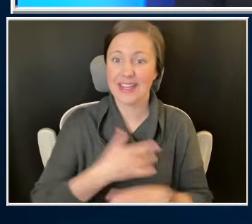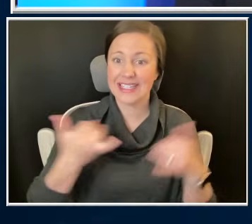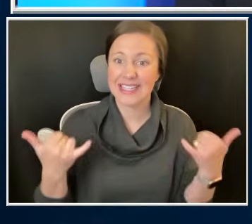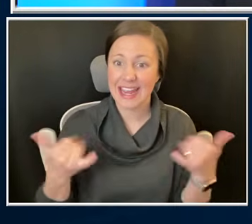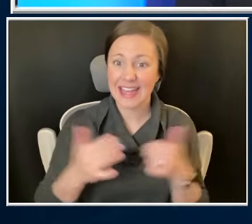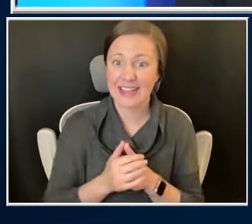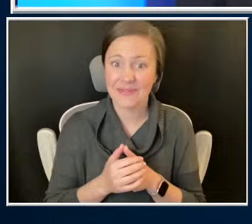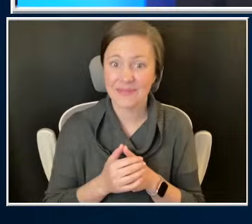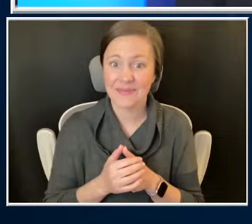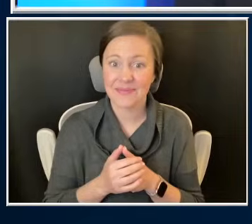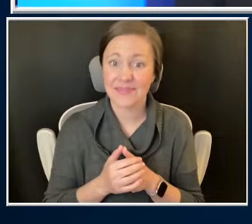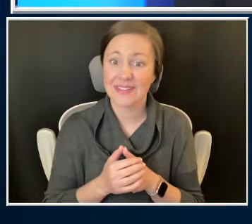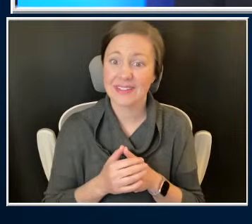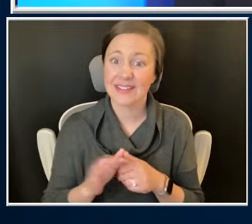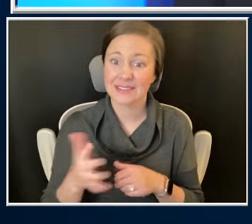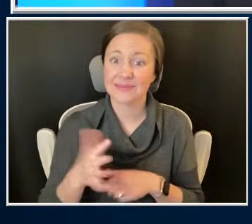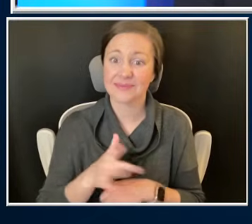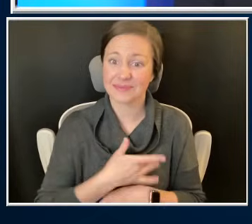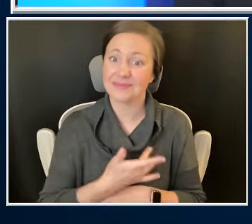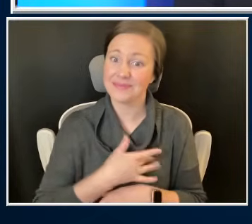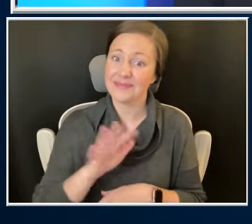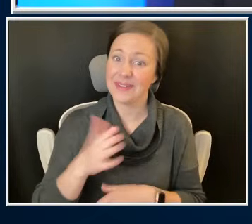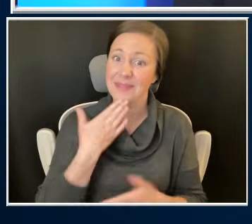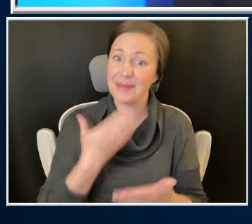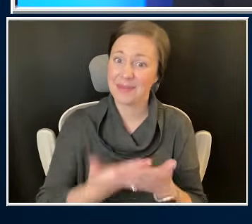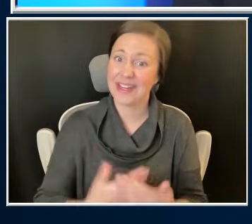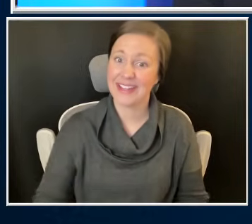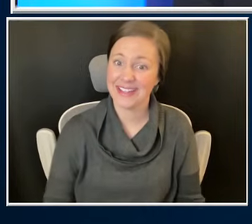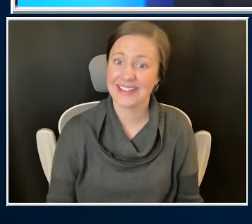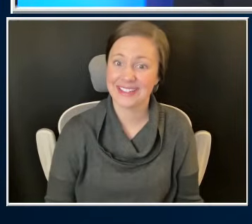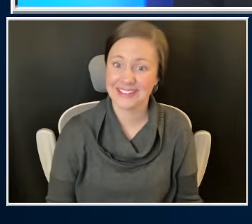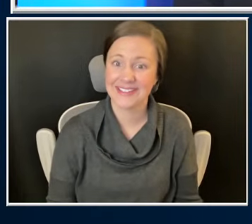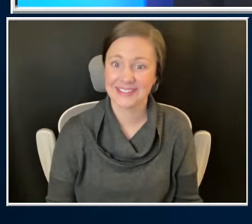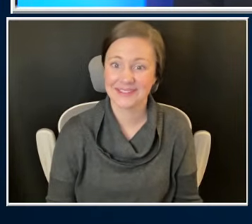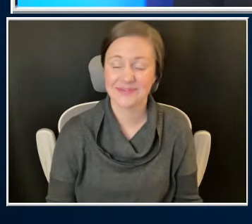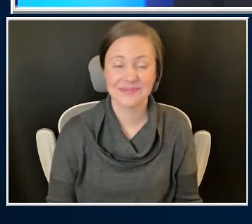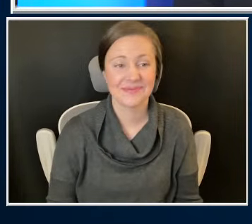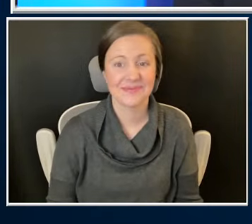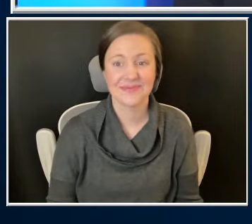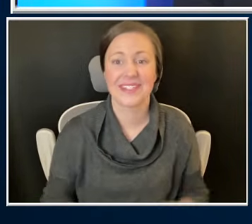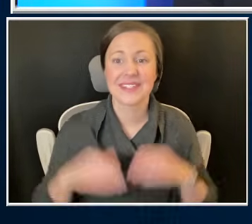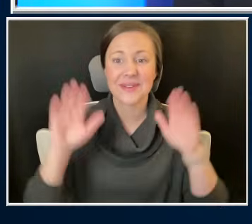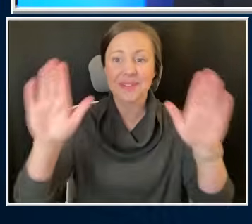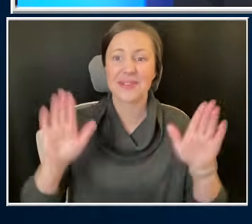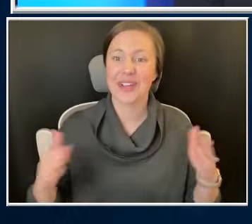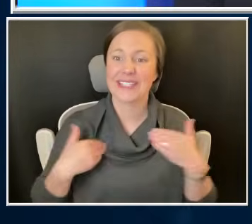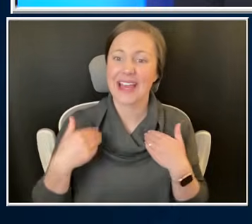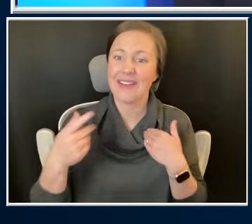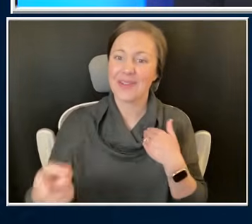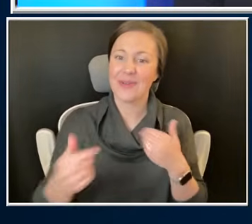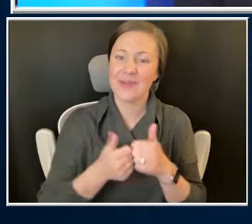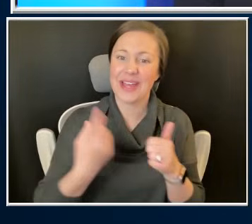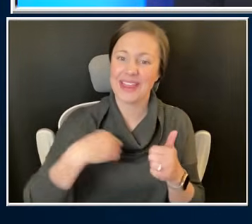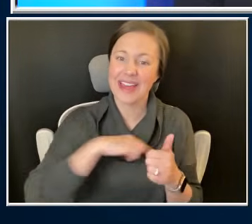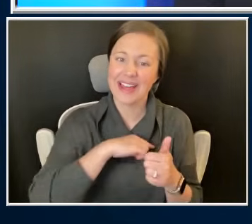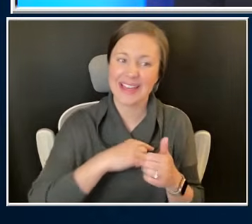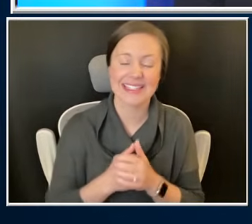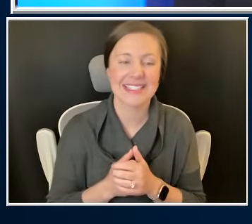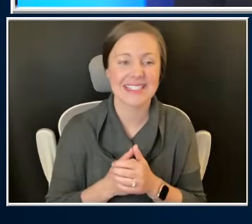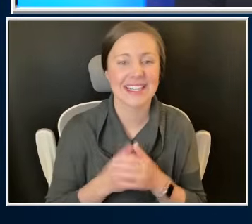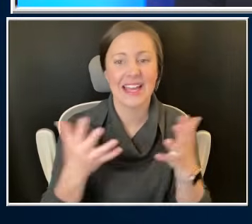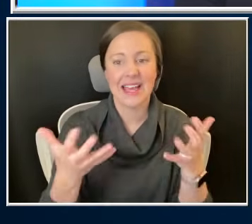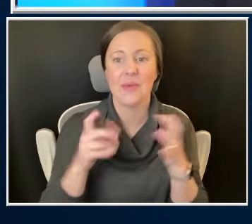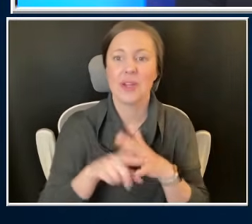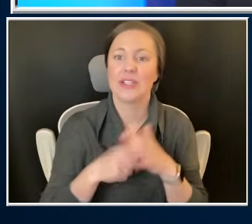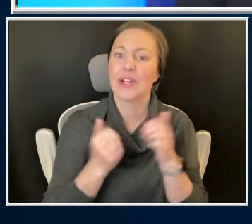I'm feeling pretty good. Well, it's so great to have you with us. I want to just start with you and